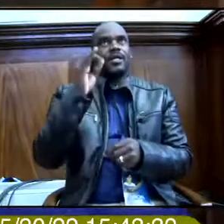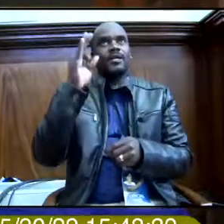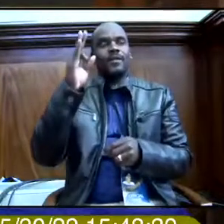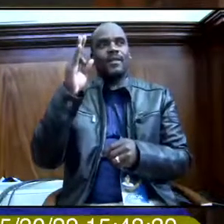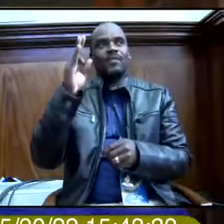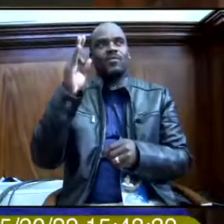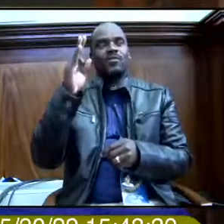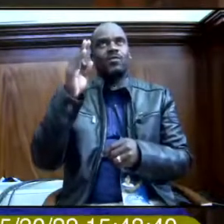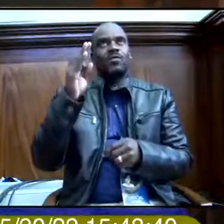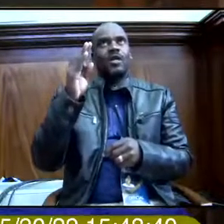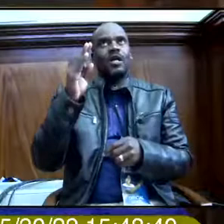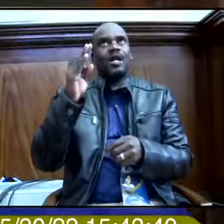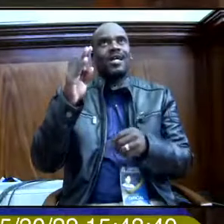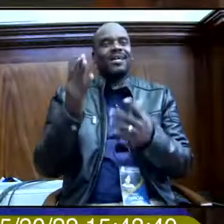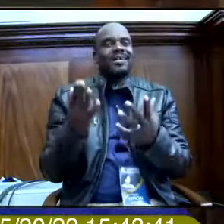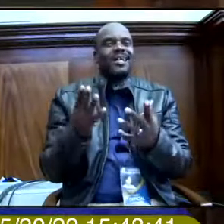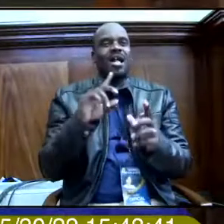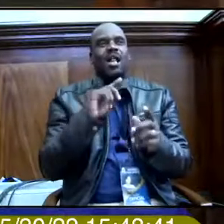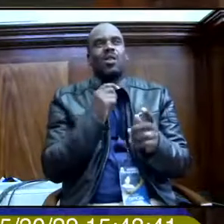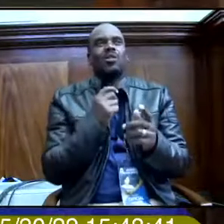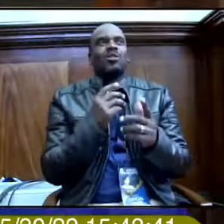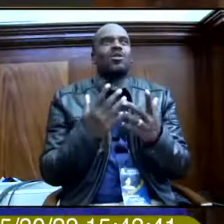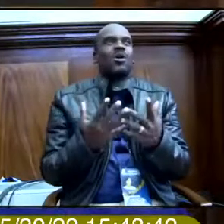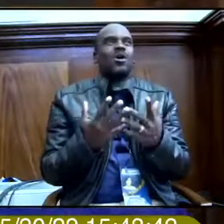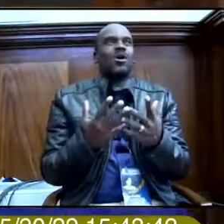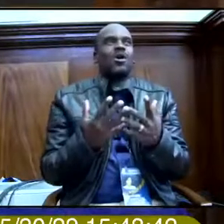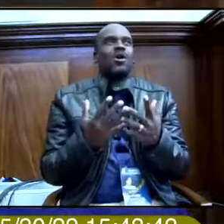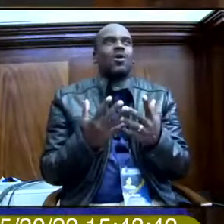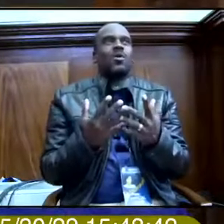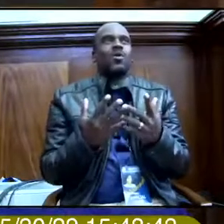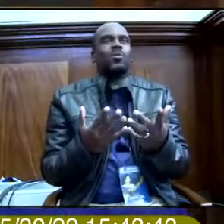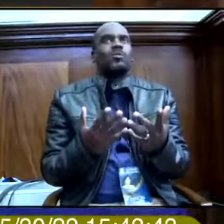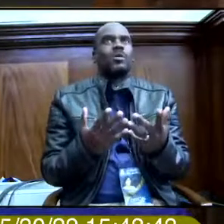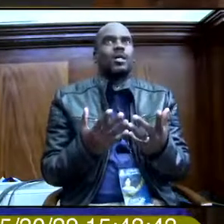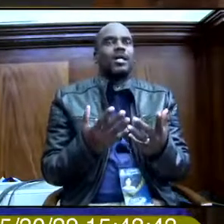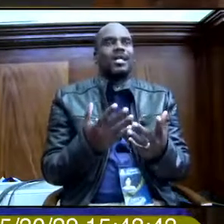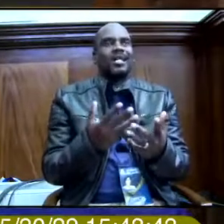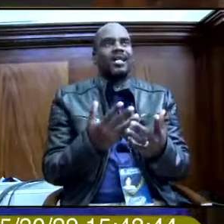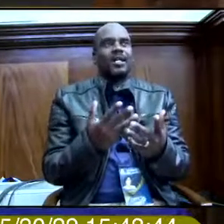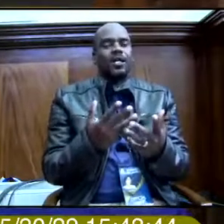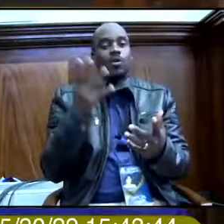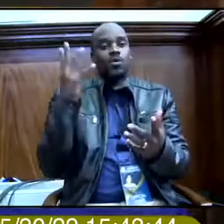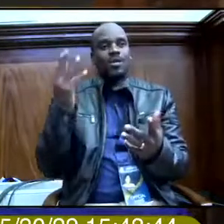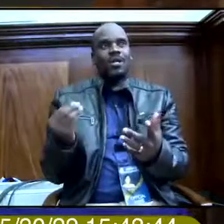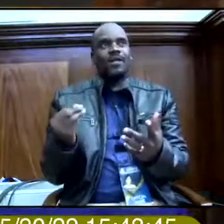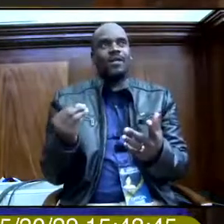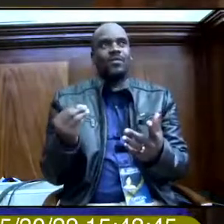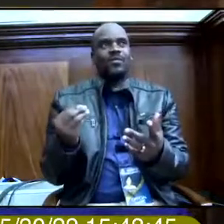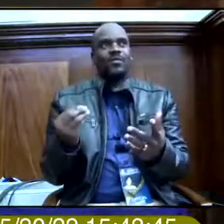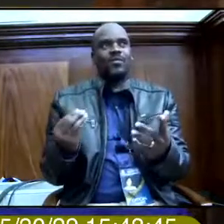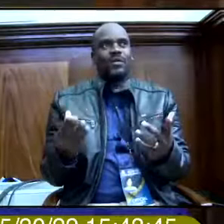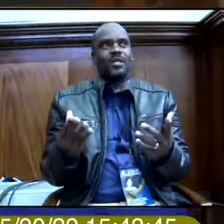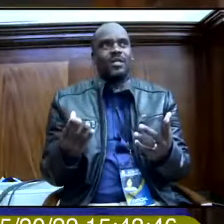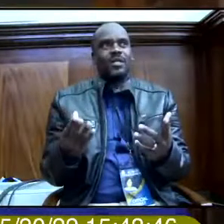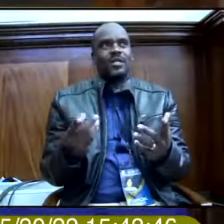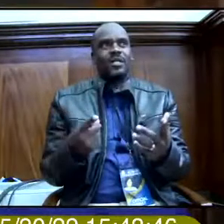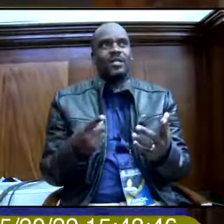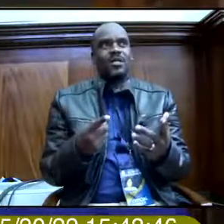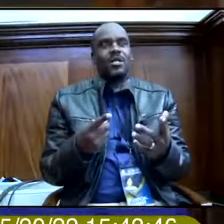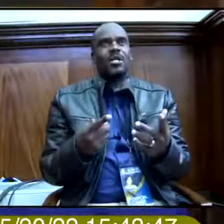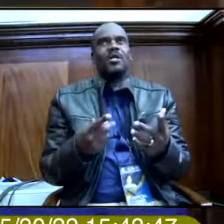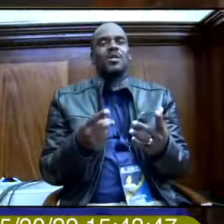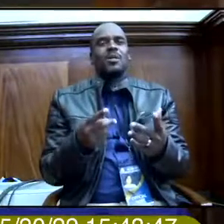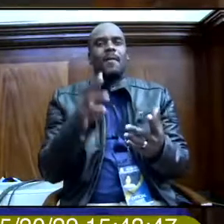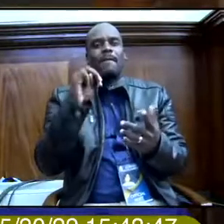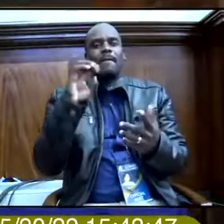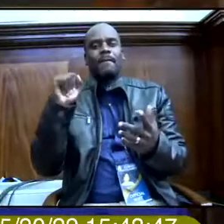having foreign nationals that are working there we are having agents of bargaining